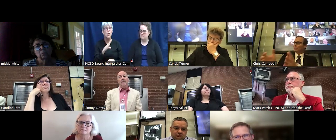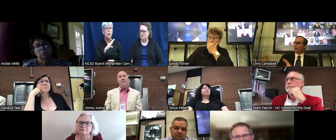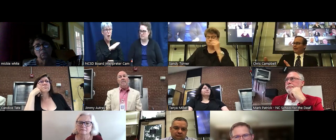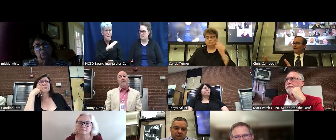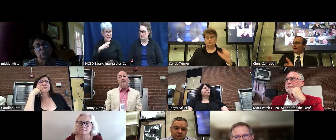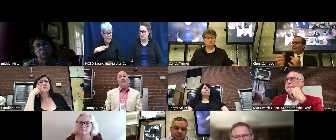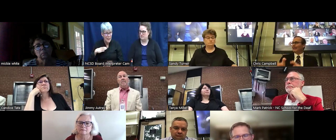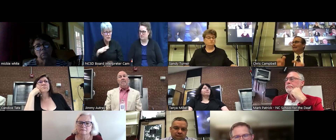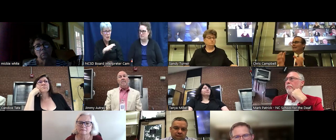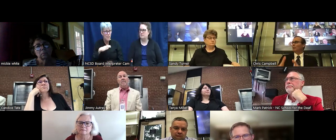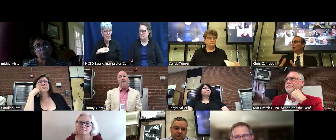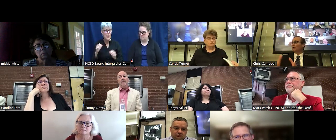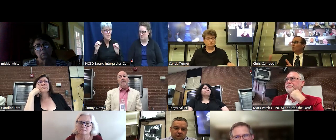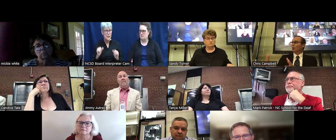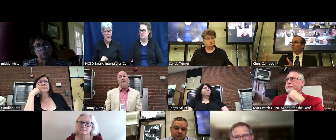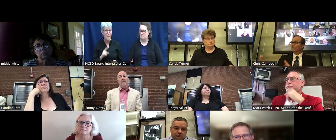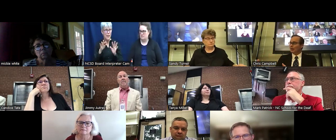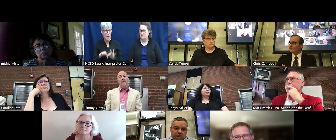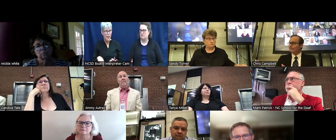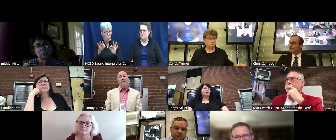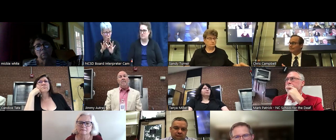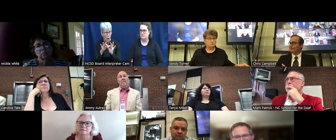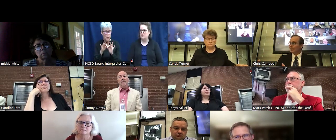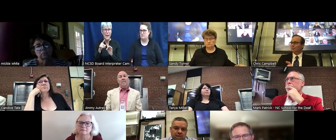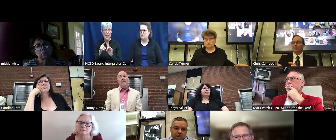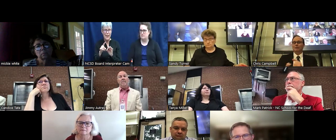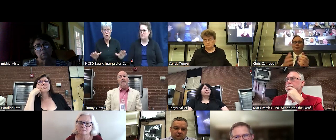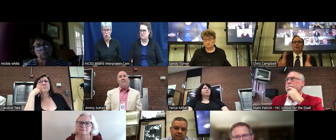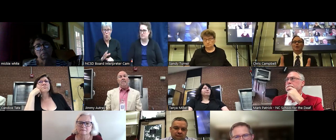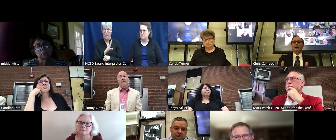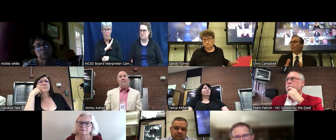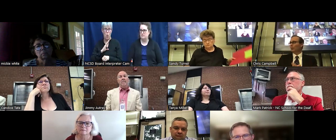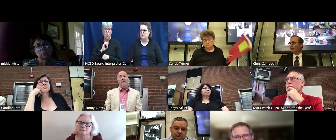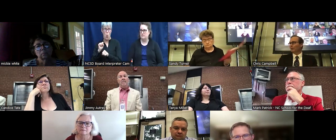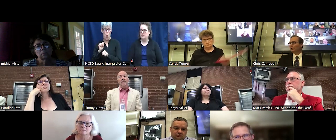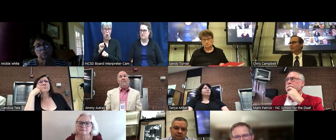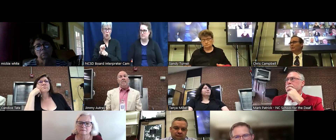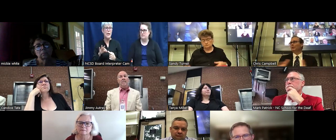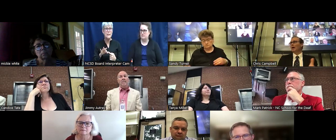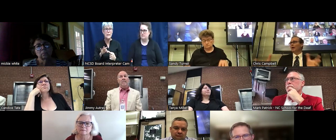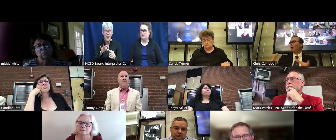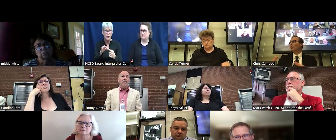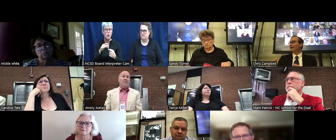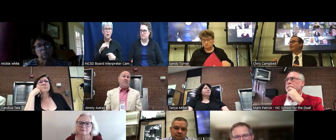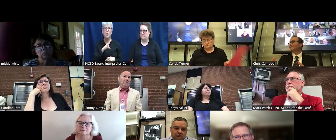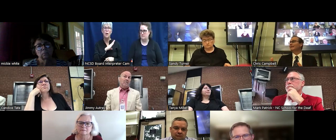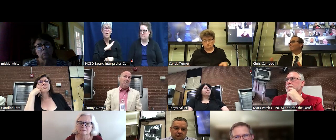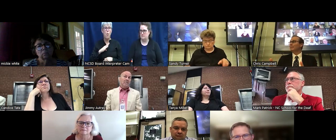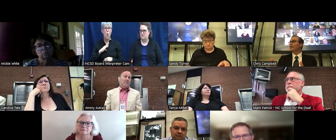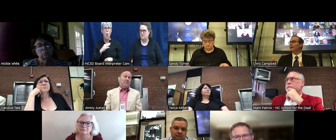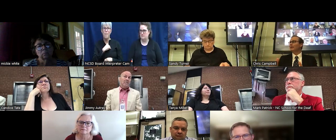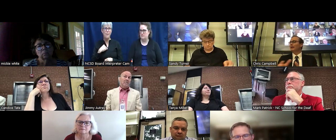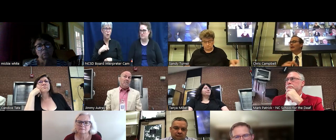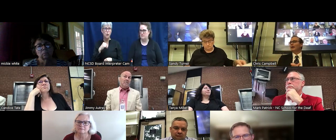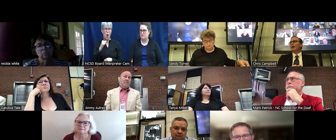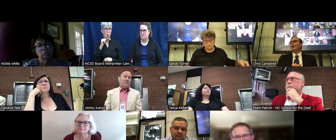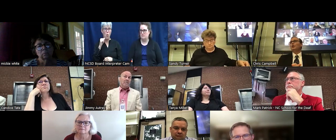useful thing in getting the board's work done, especially when you have board members who do not all live in the same